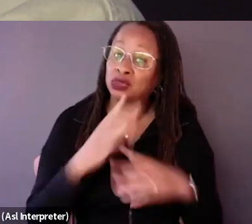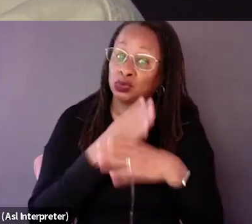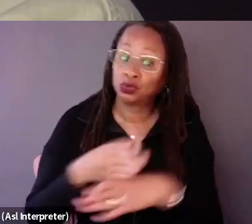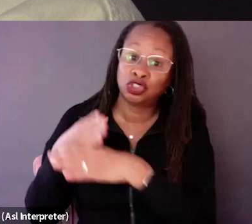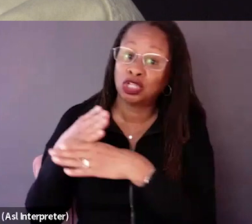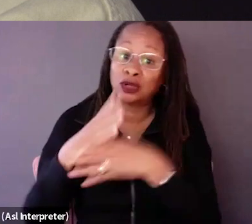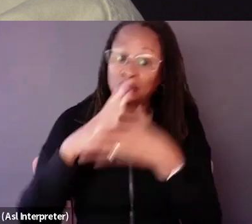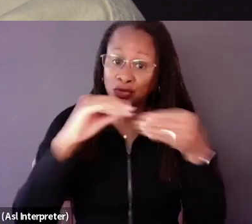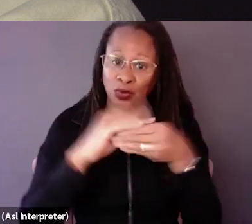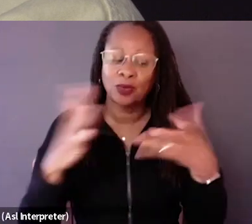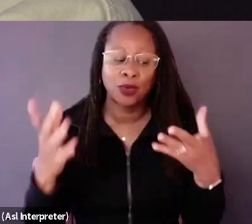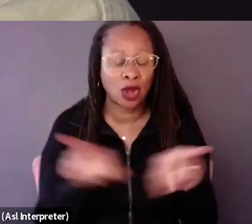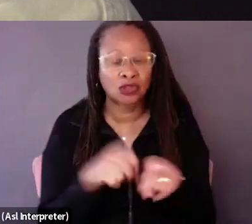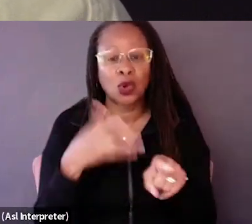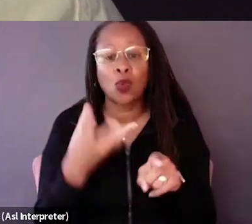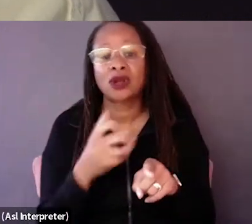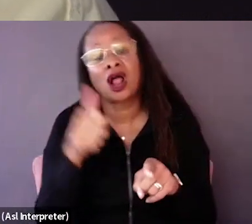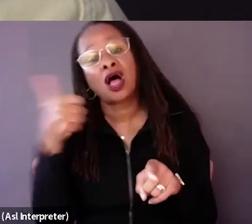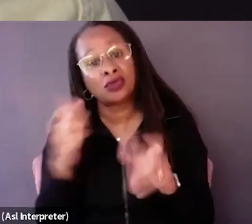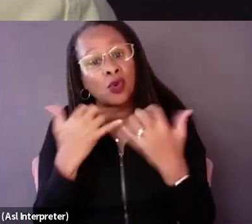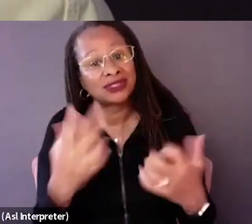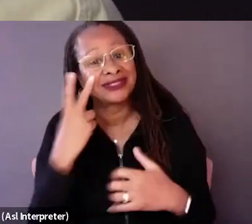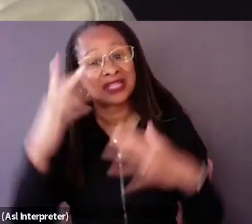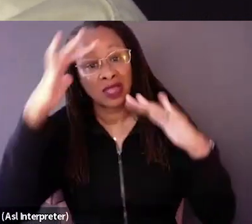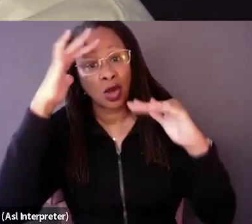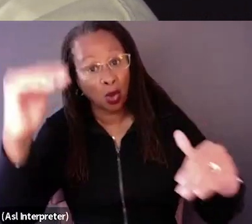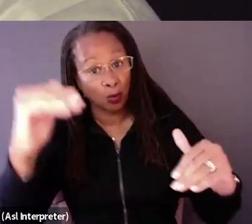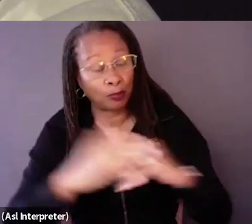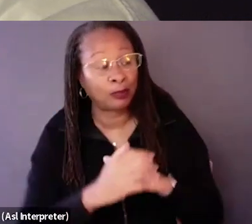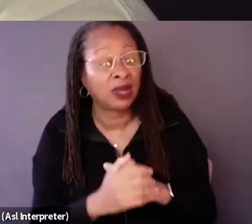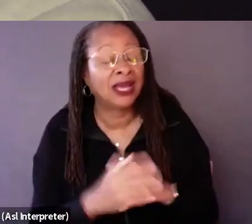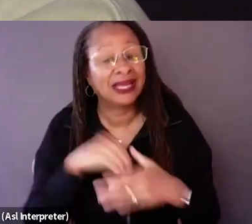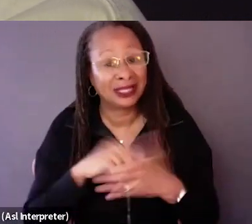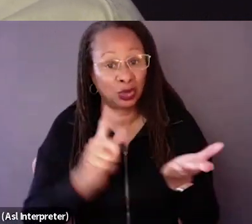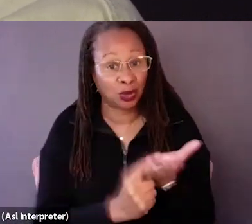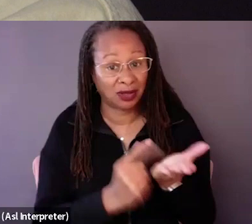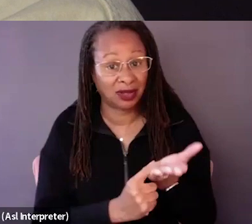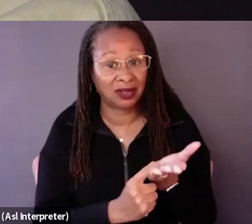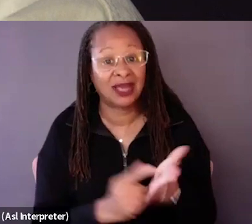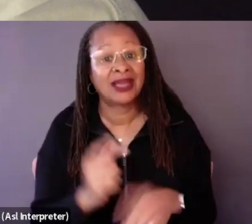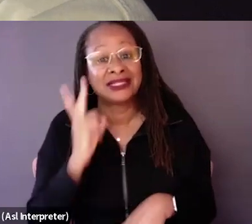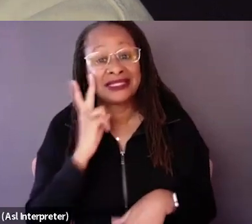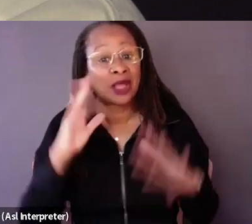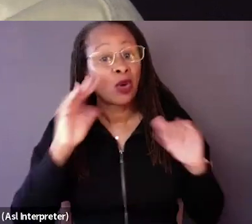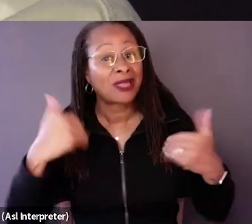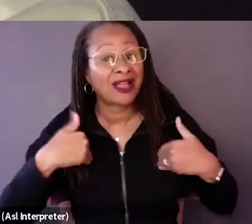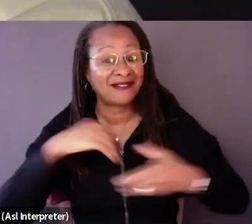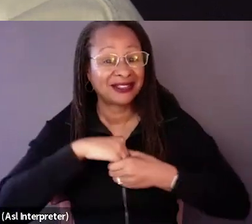him, this is good for him. And we're like, no, actually, no. But they